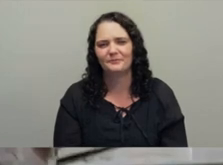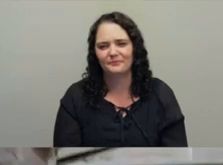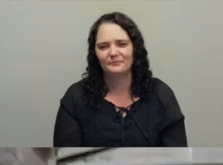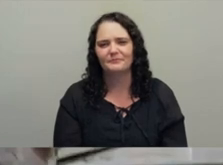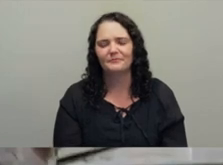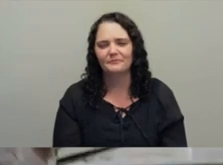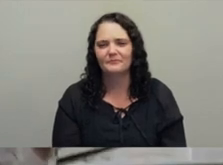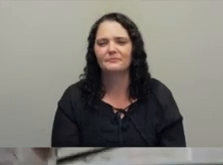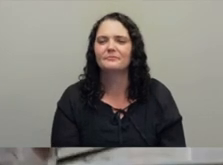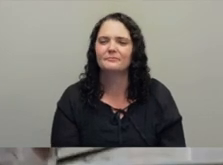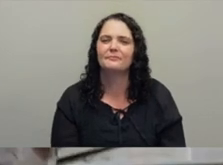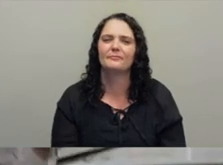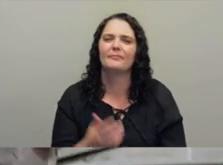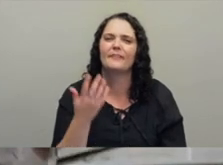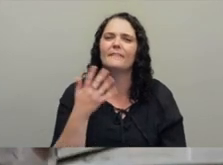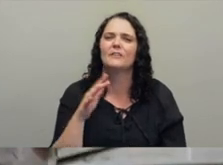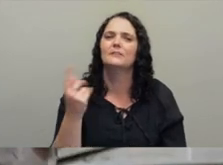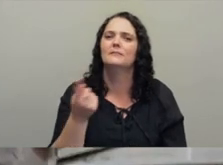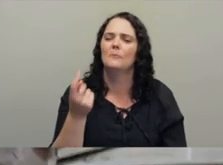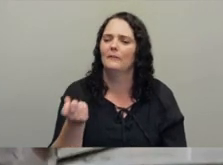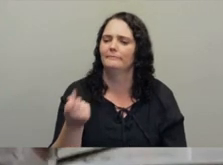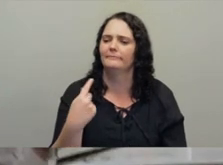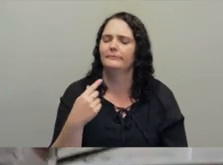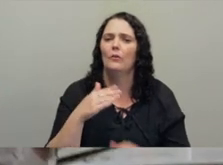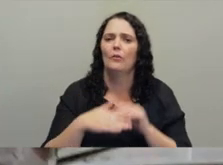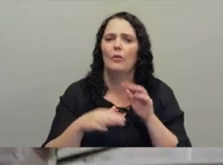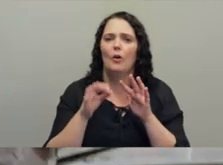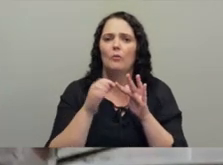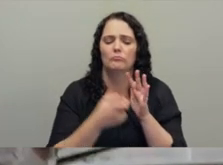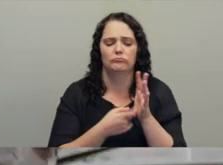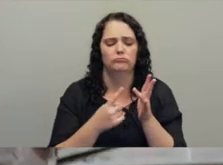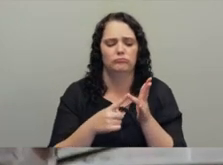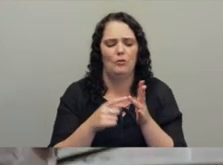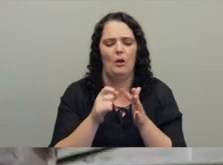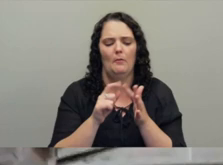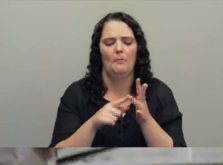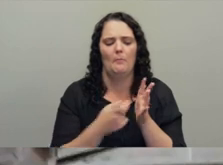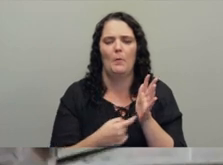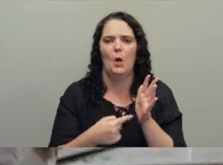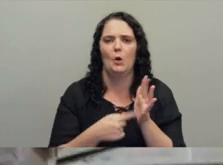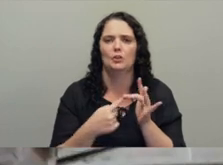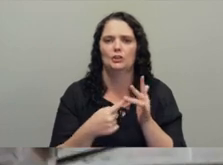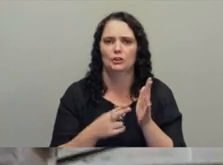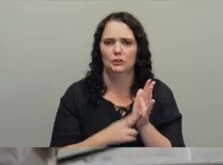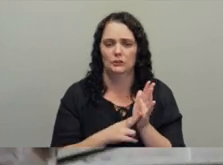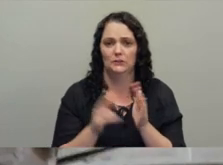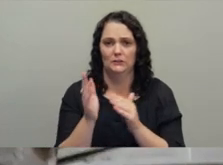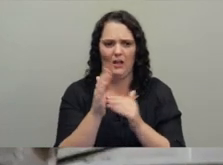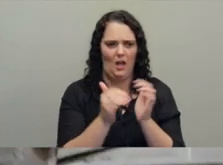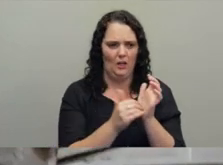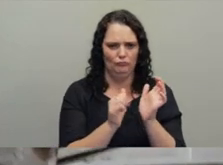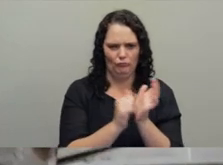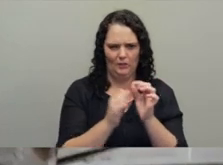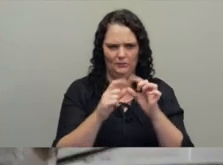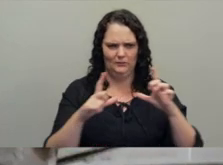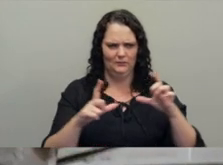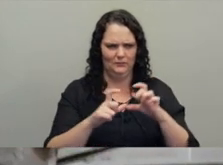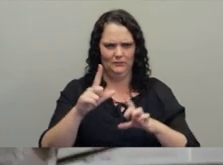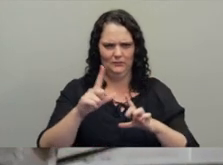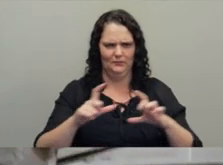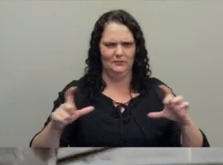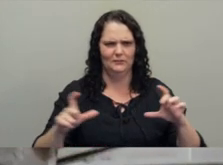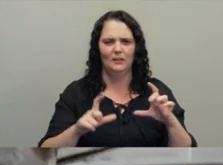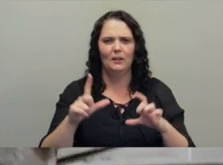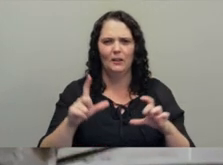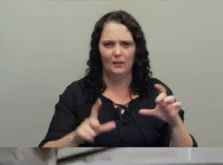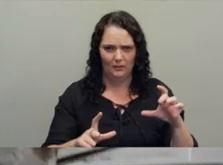proportion. And one of the reasons I like to do bad drawing workshops is because when you talk about bad drawing, it oftentimes